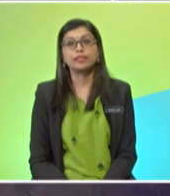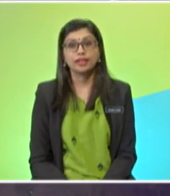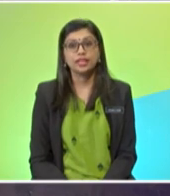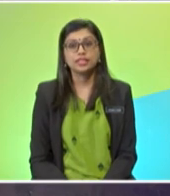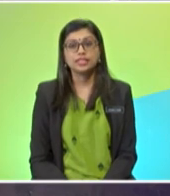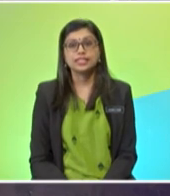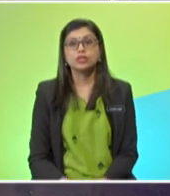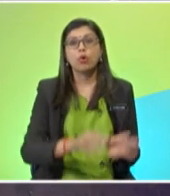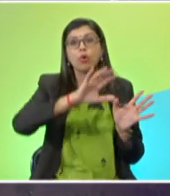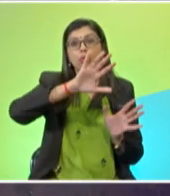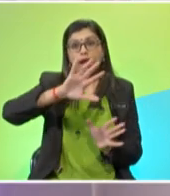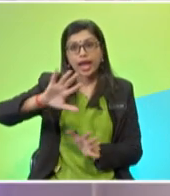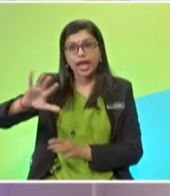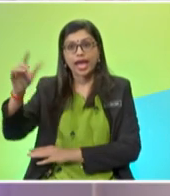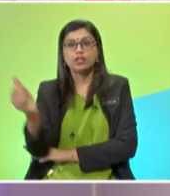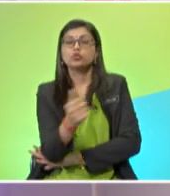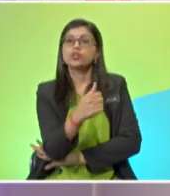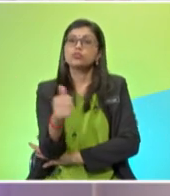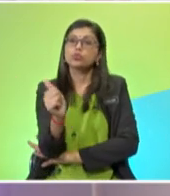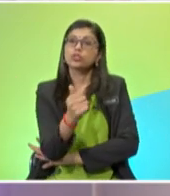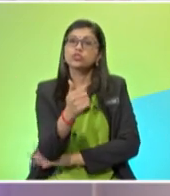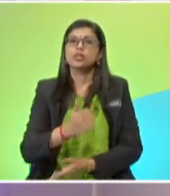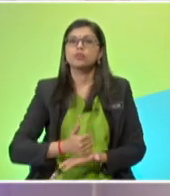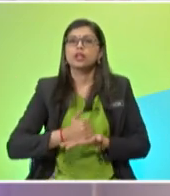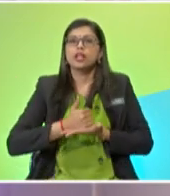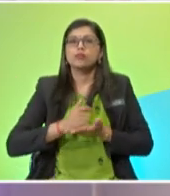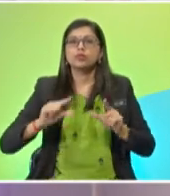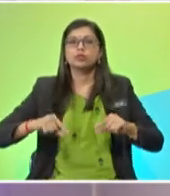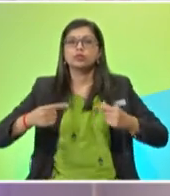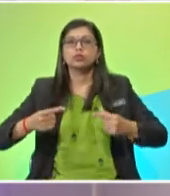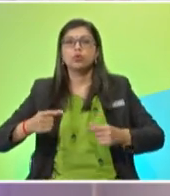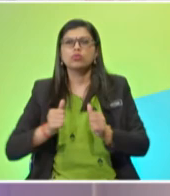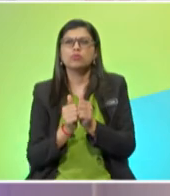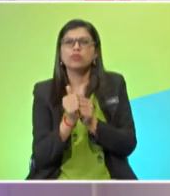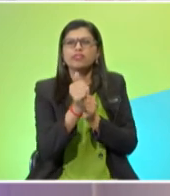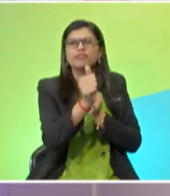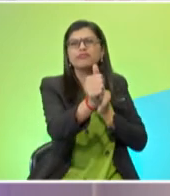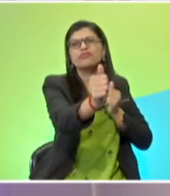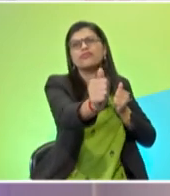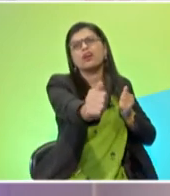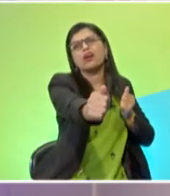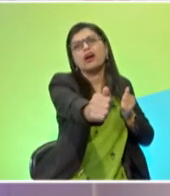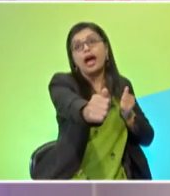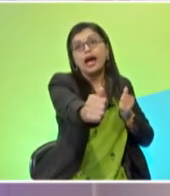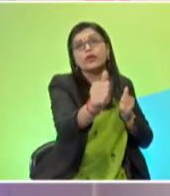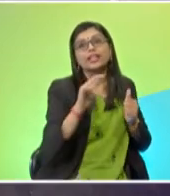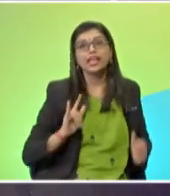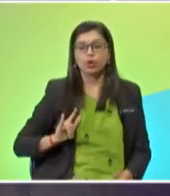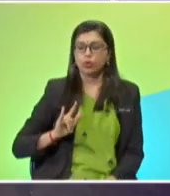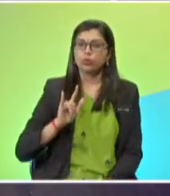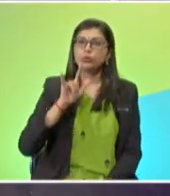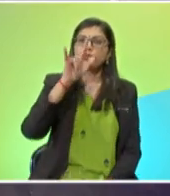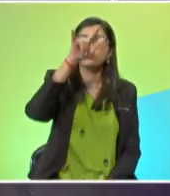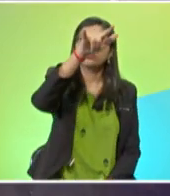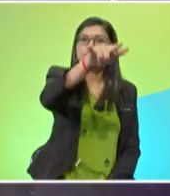transportation. It can help people to travel far, for a long distance traveling. Oh, that's very interesting. And